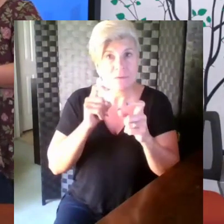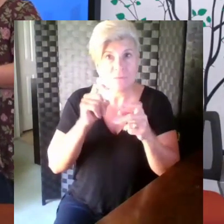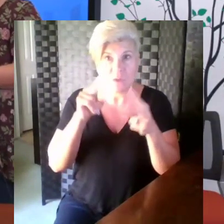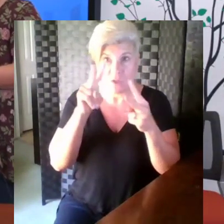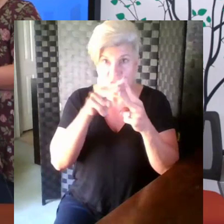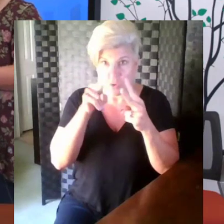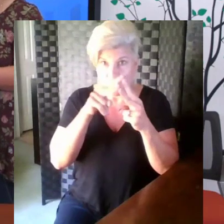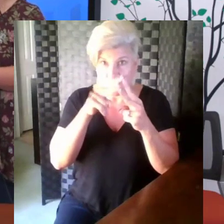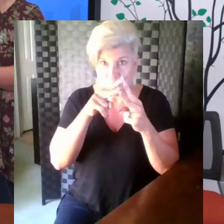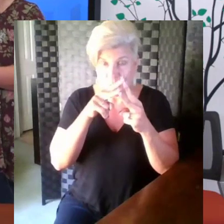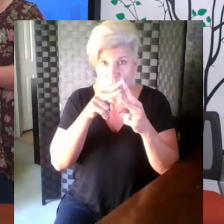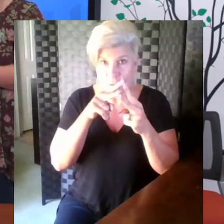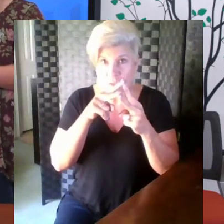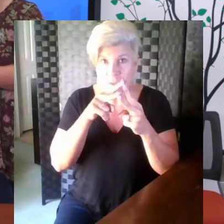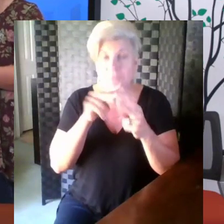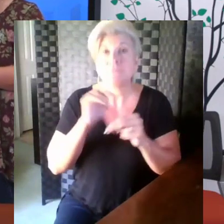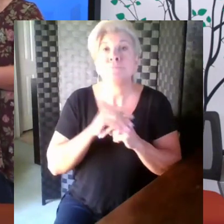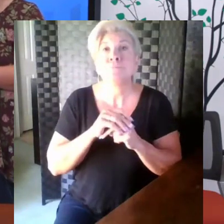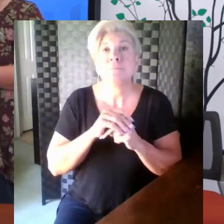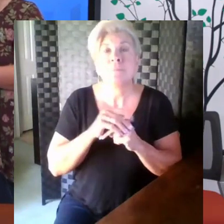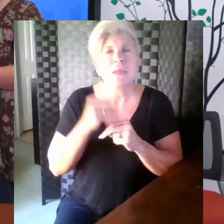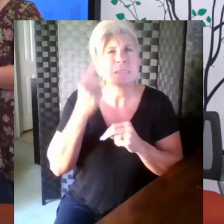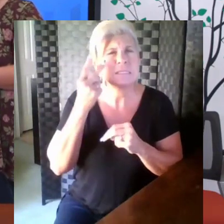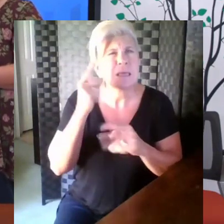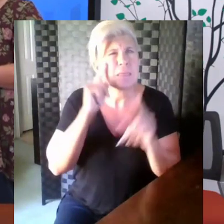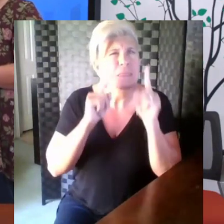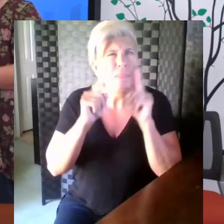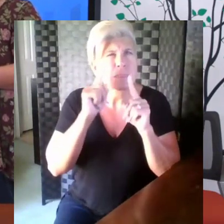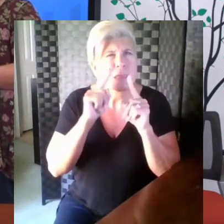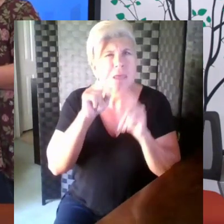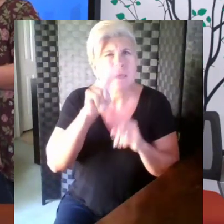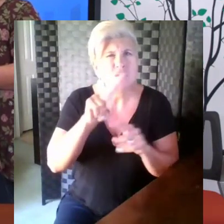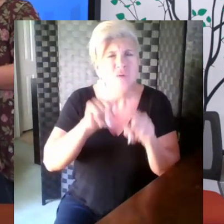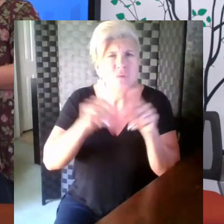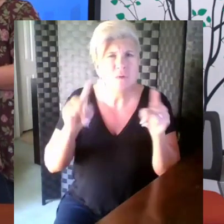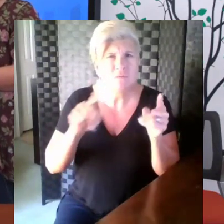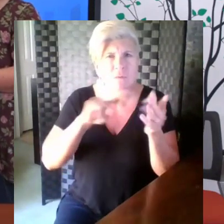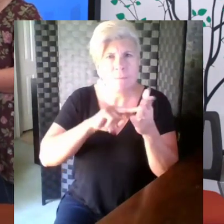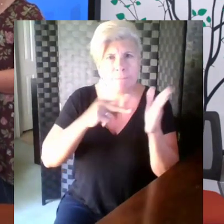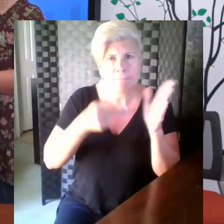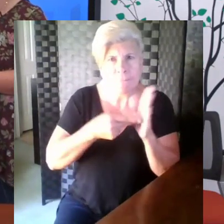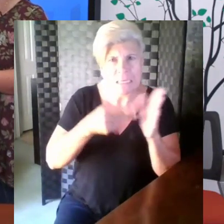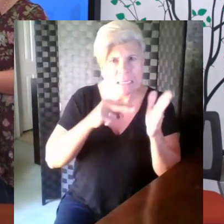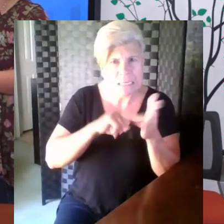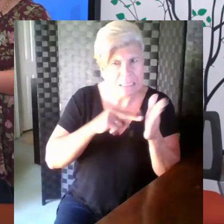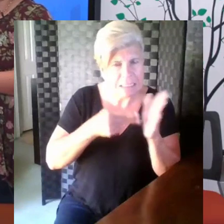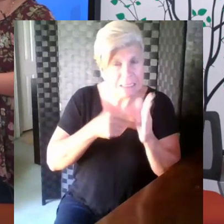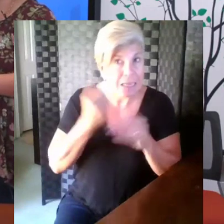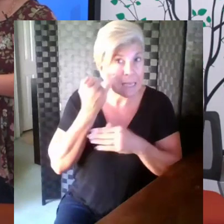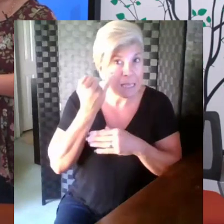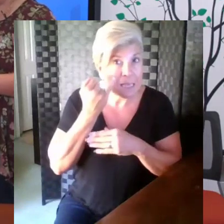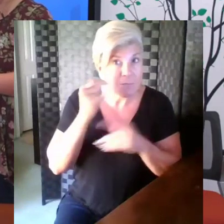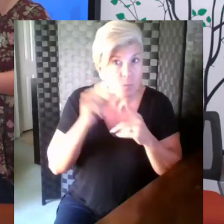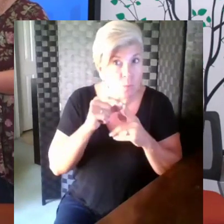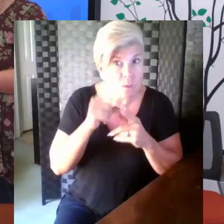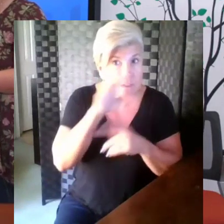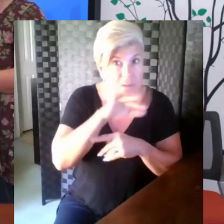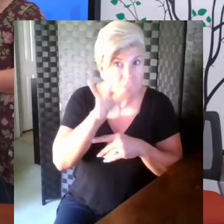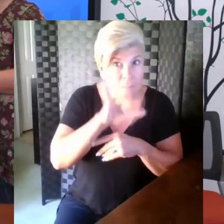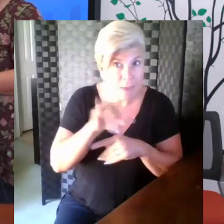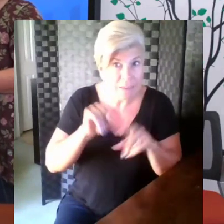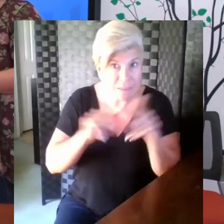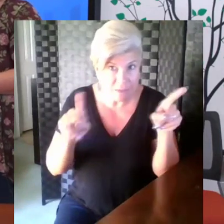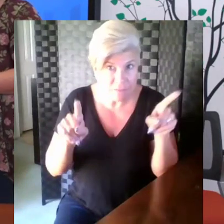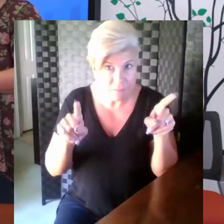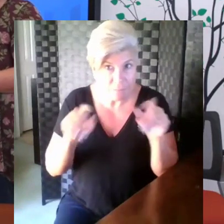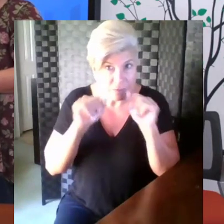of homonyms, and I want you to see if you can think about the two different meanings. If the words are spelled